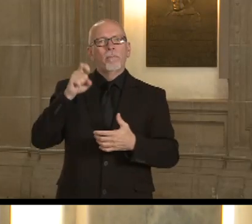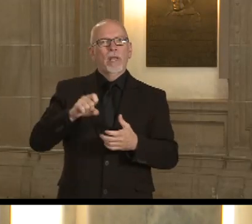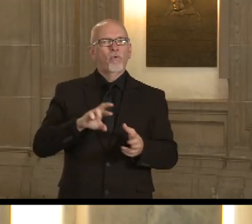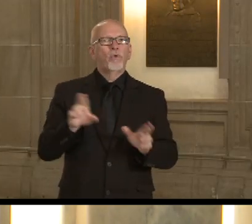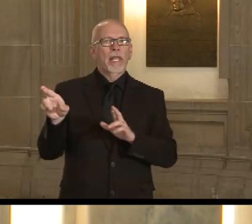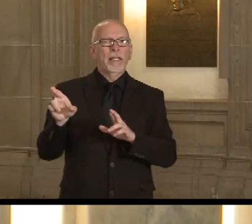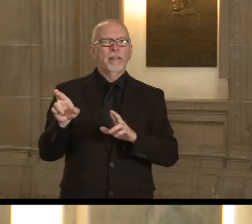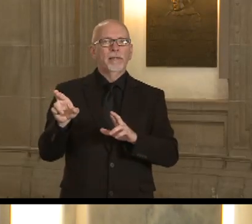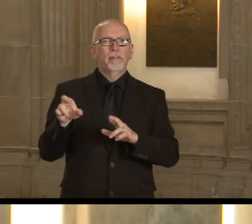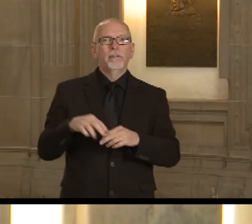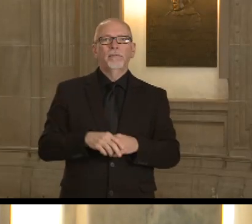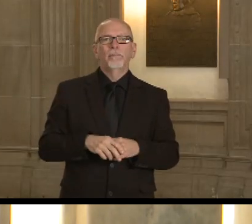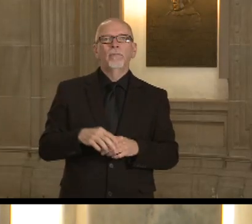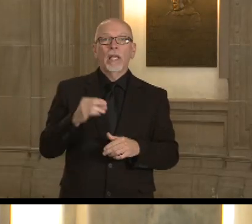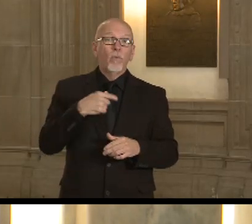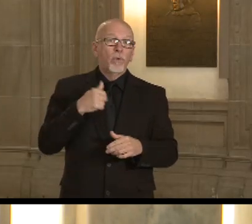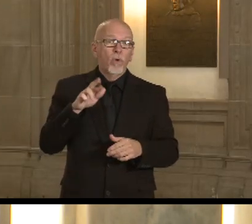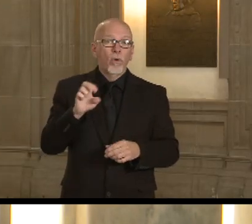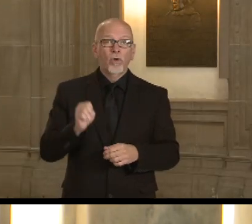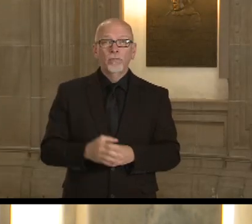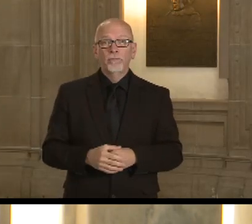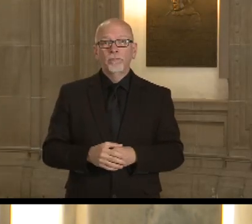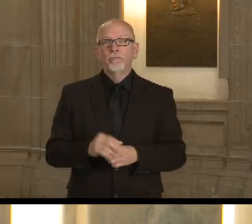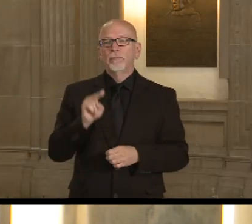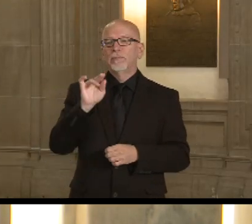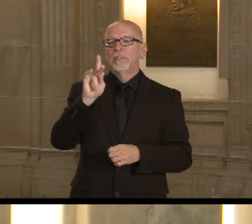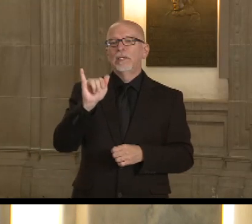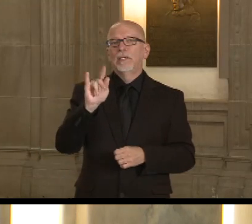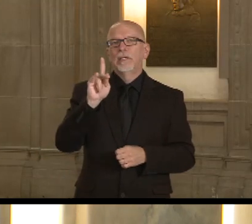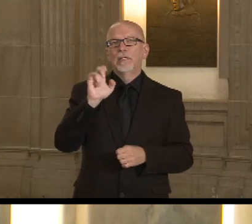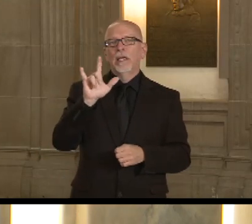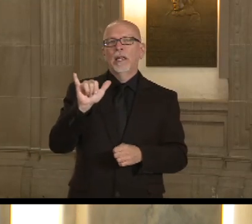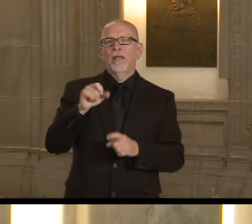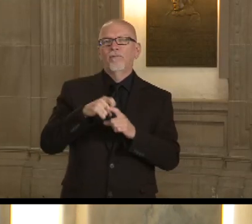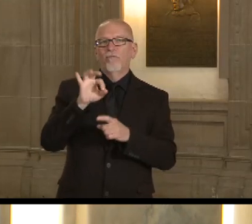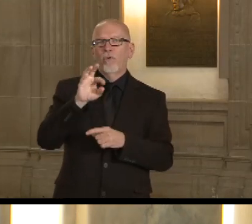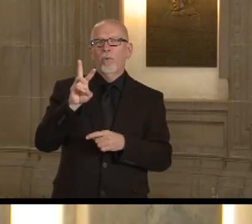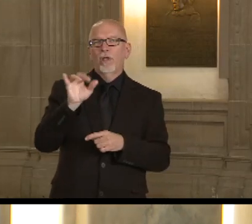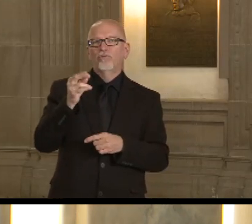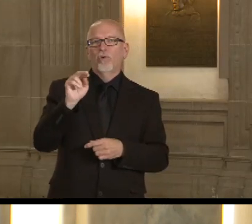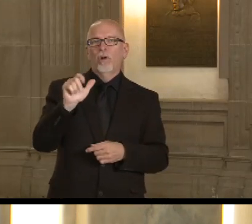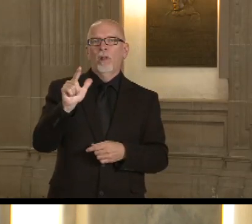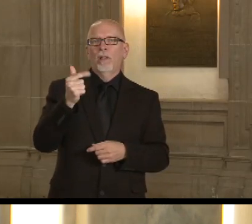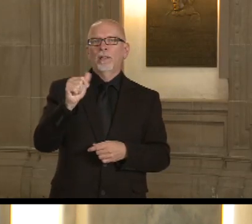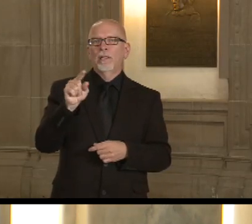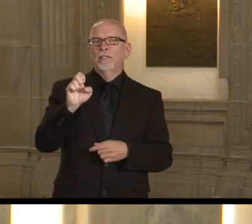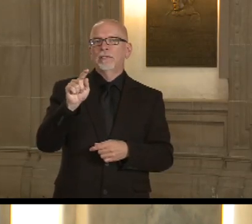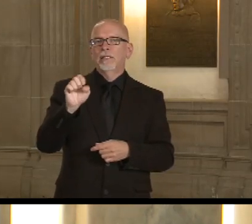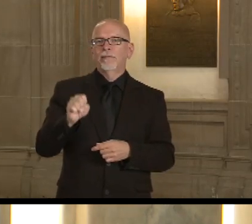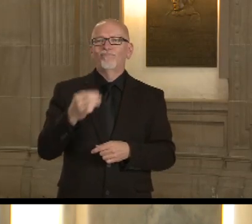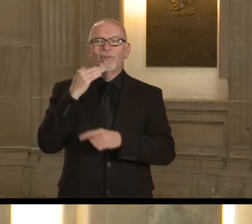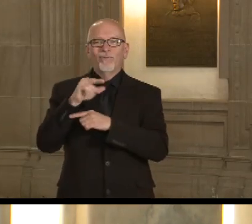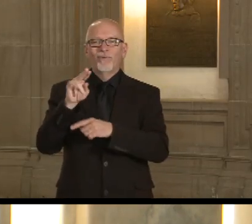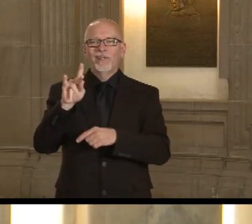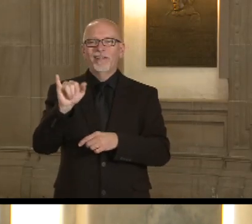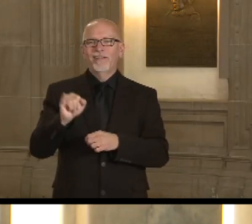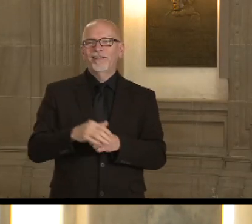ready, and we are. Nikki Kelly, the Fort Wayne Journal-Gazette. Good afternoon,